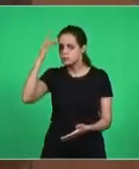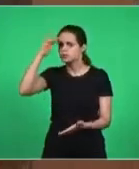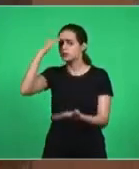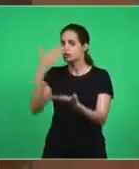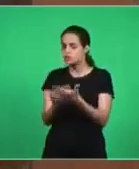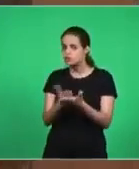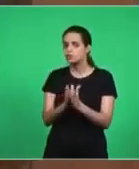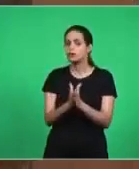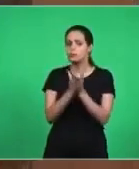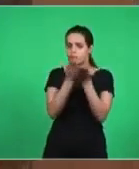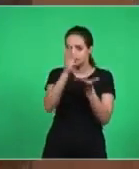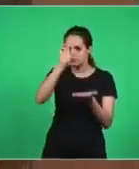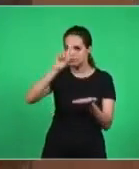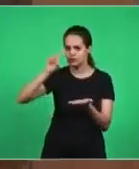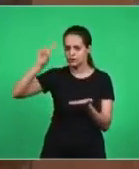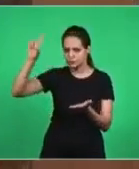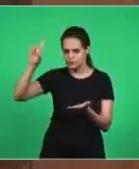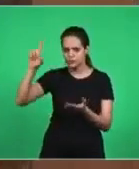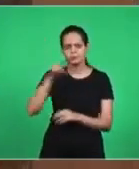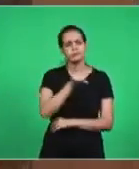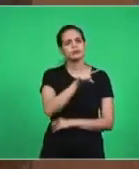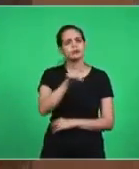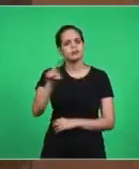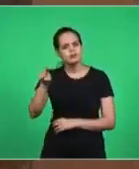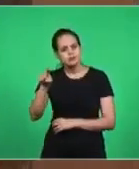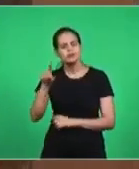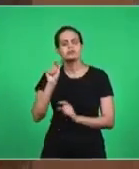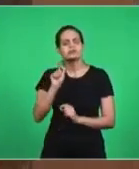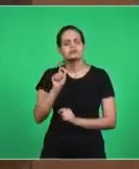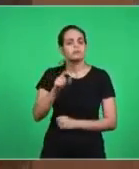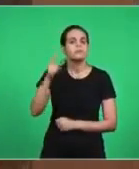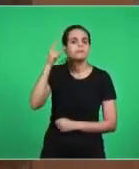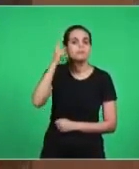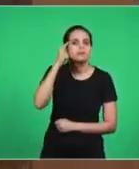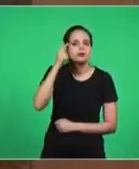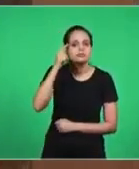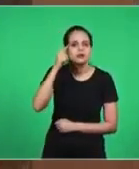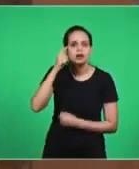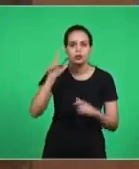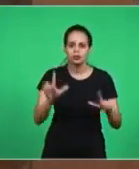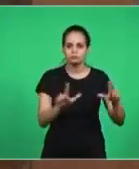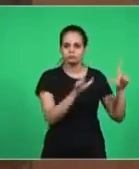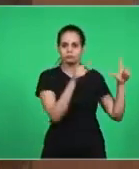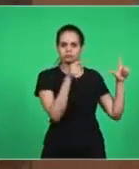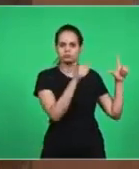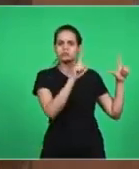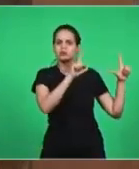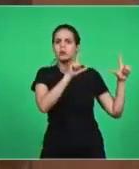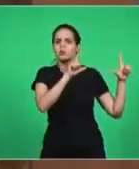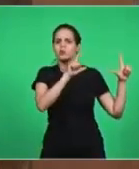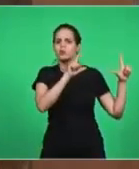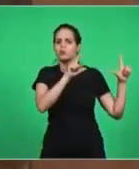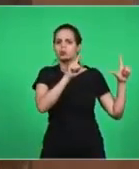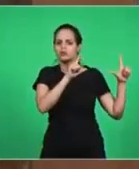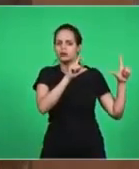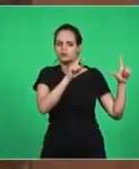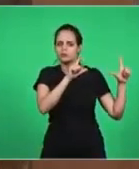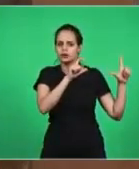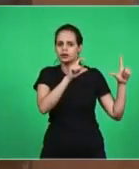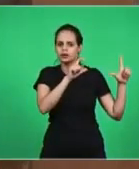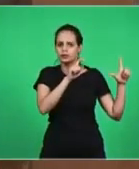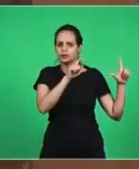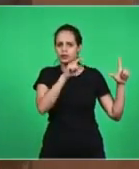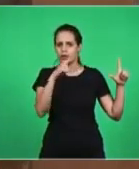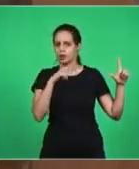So here, so the brethren have an idea. Here's a picture of, I don't know